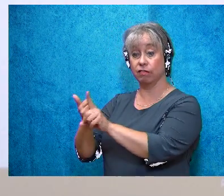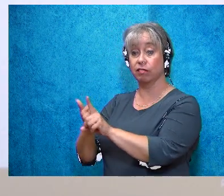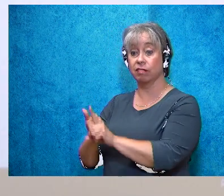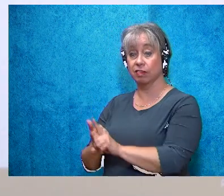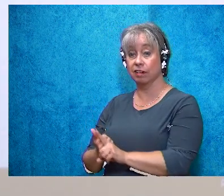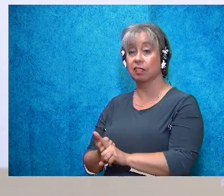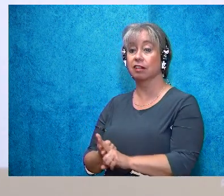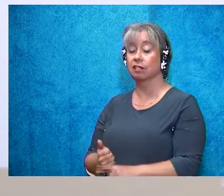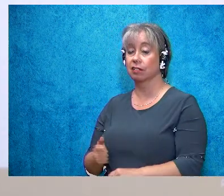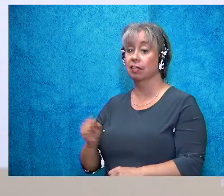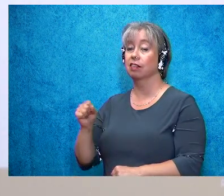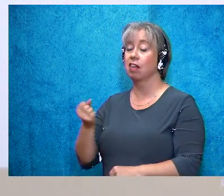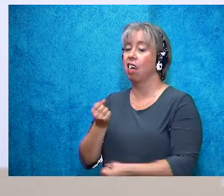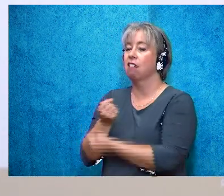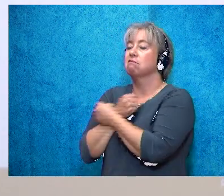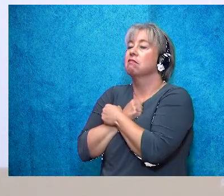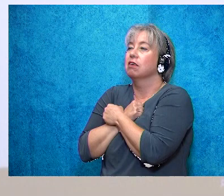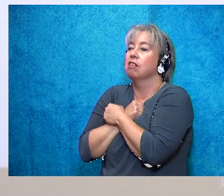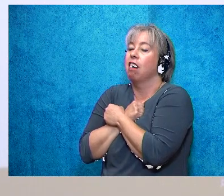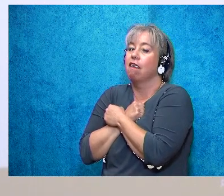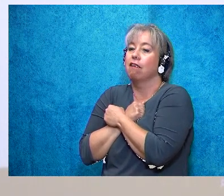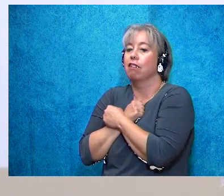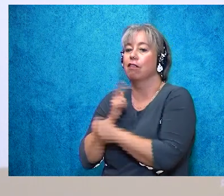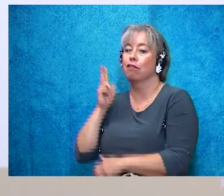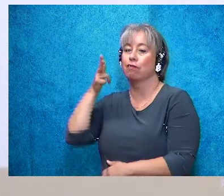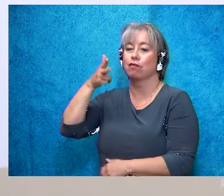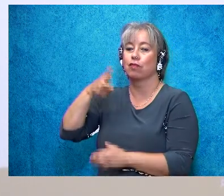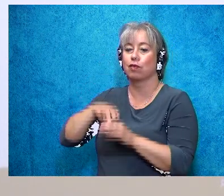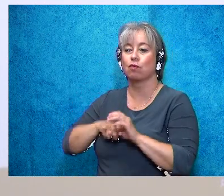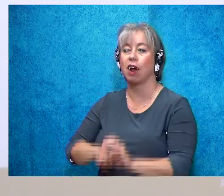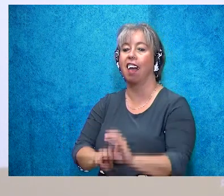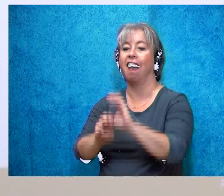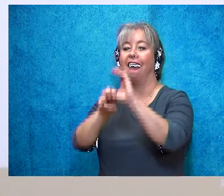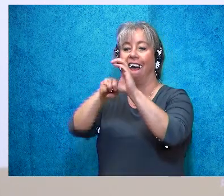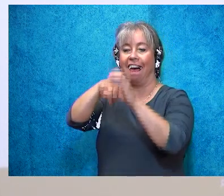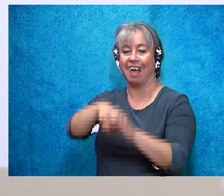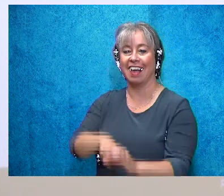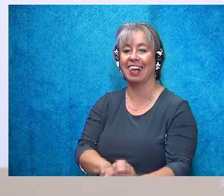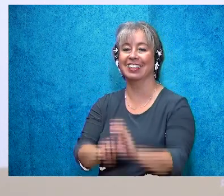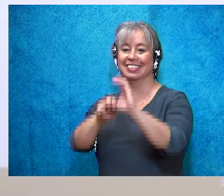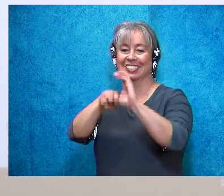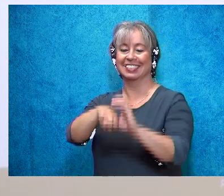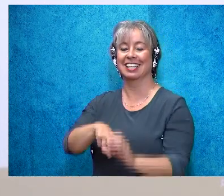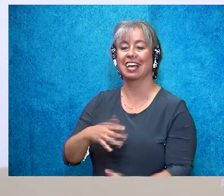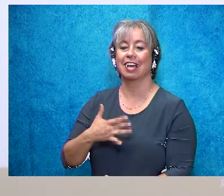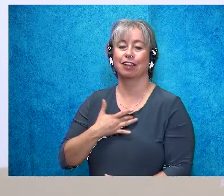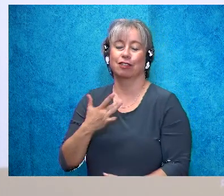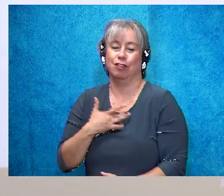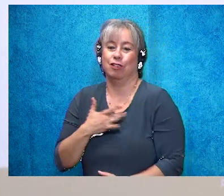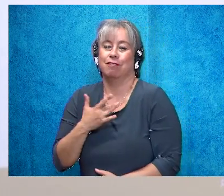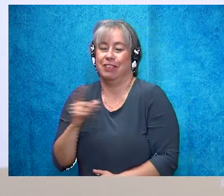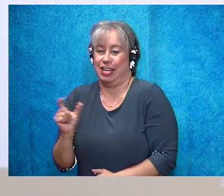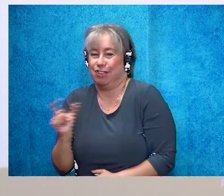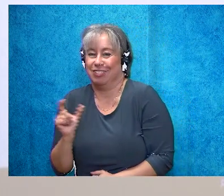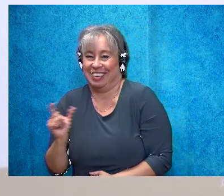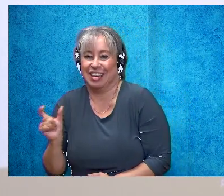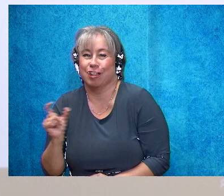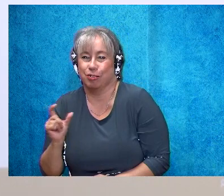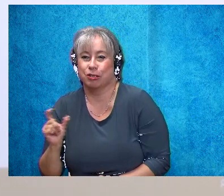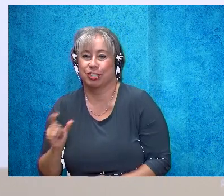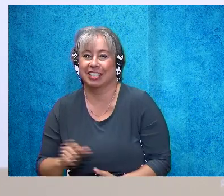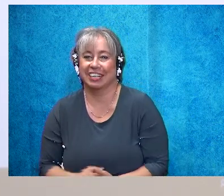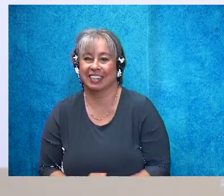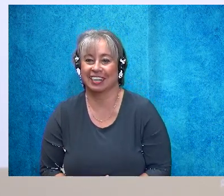Really intense. I love it. You really feel those G-forces right here at the bottom. So I wonder what that means